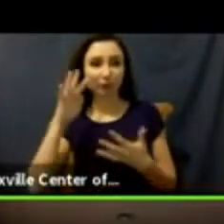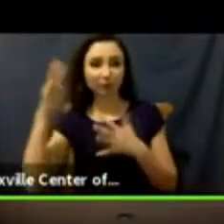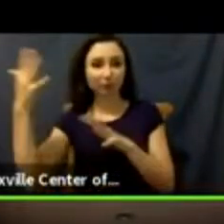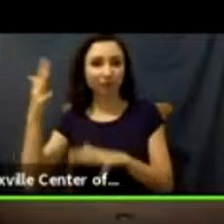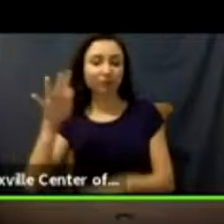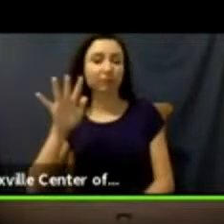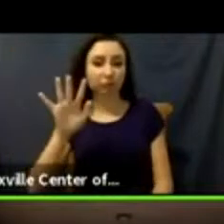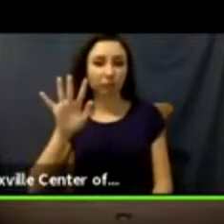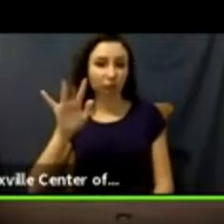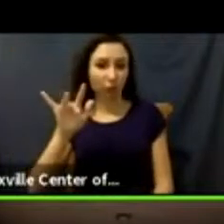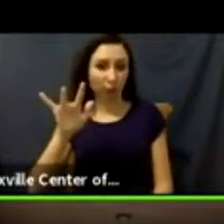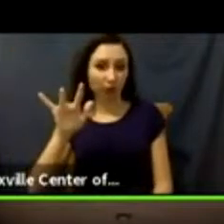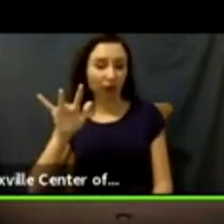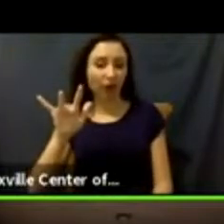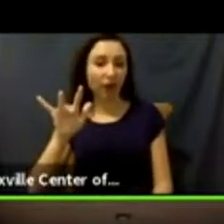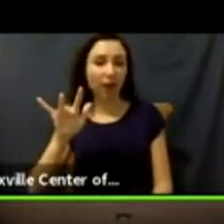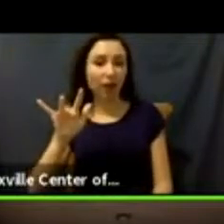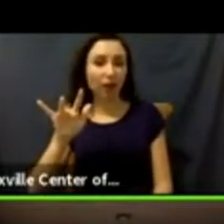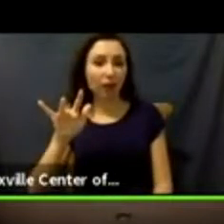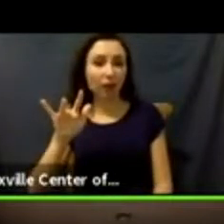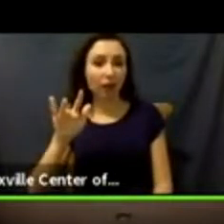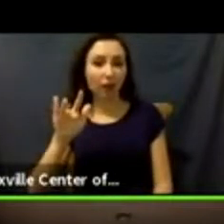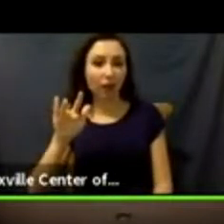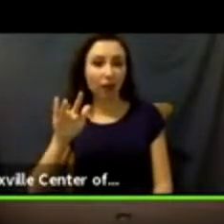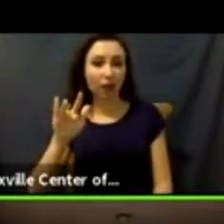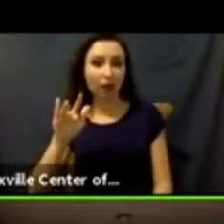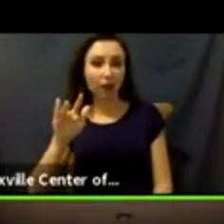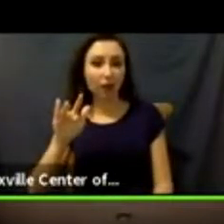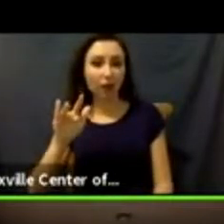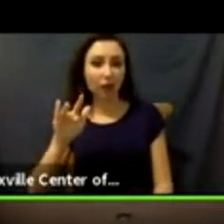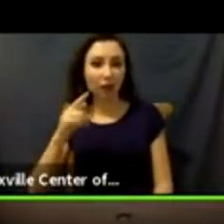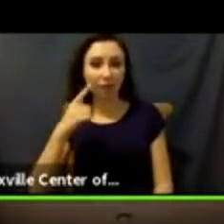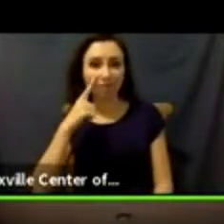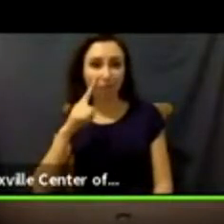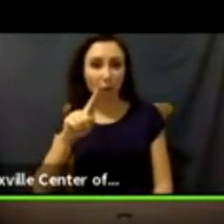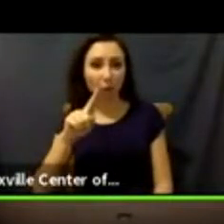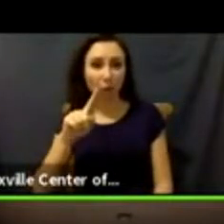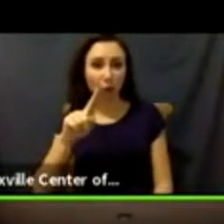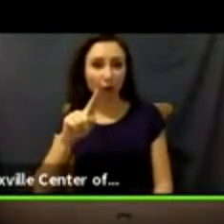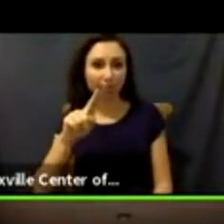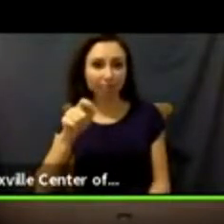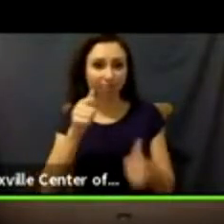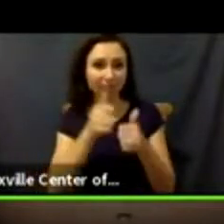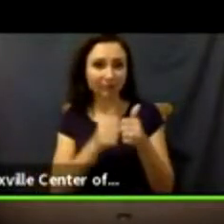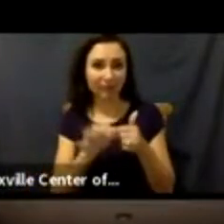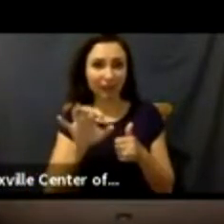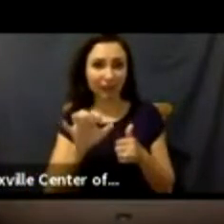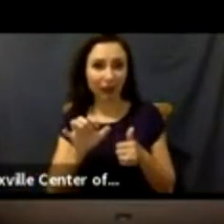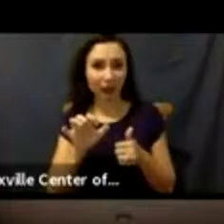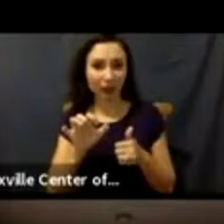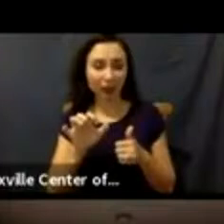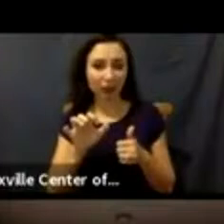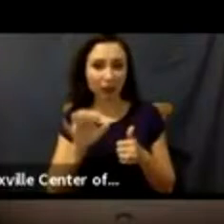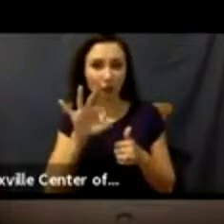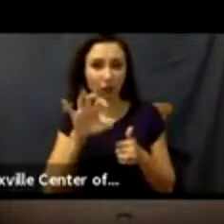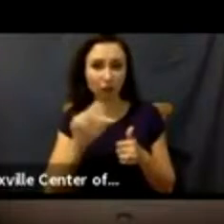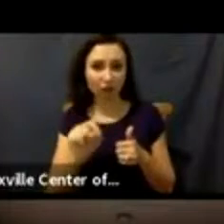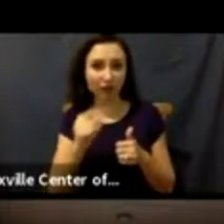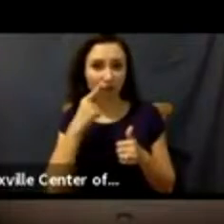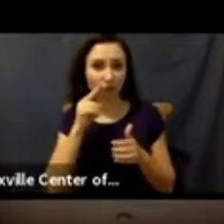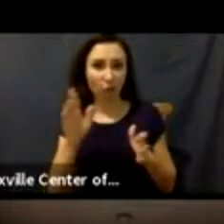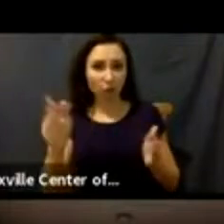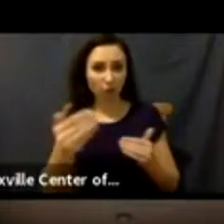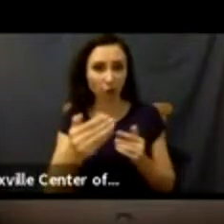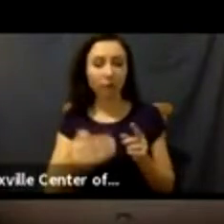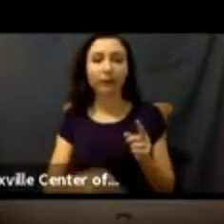25 per, 900 square feet? That would be 2020-6.